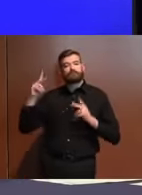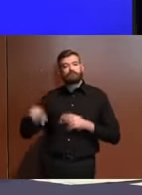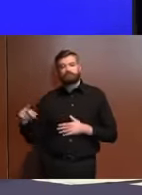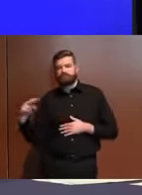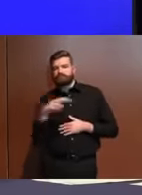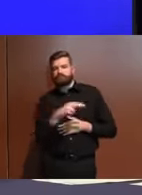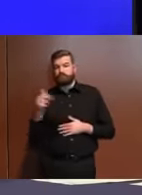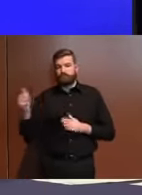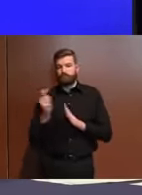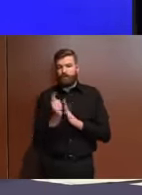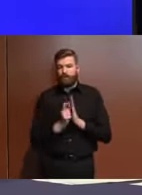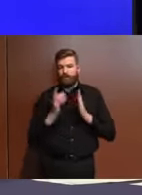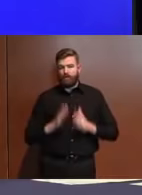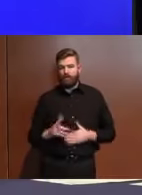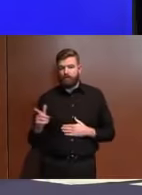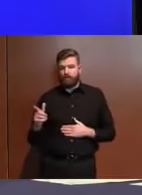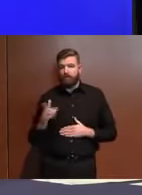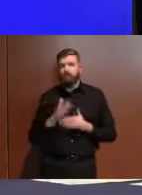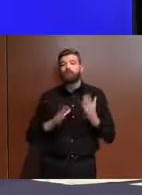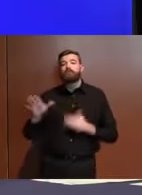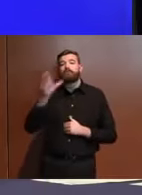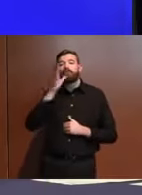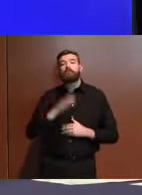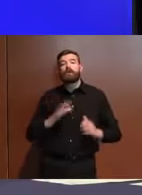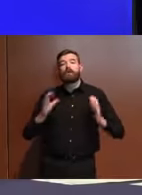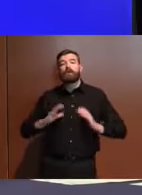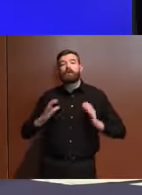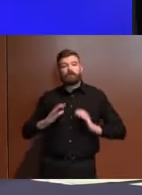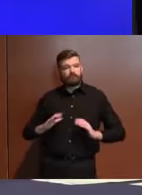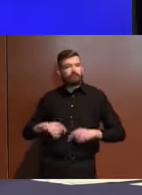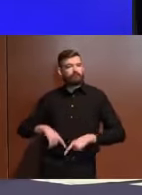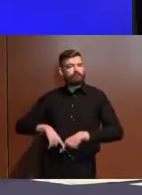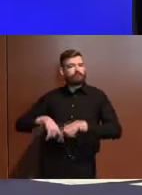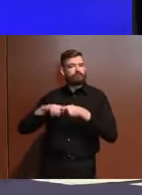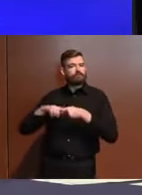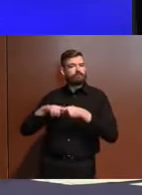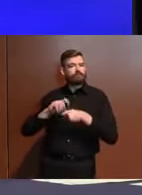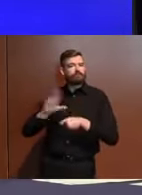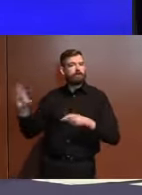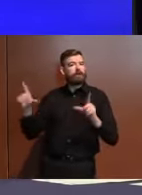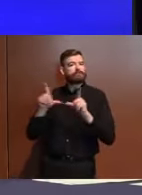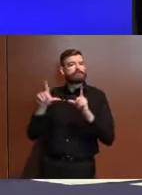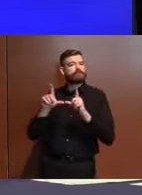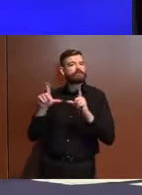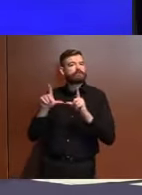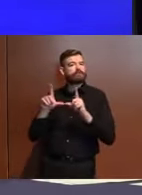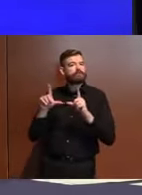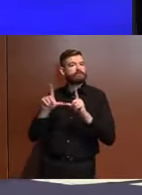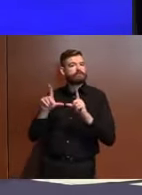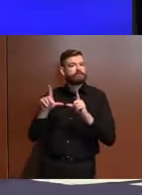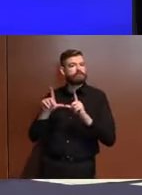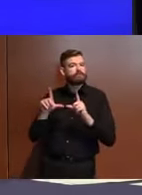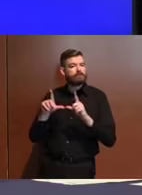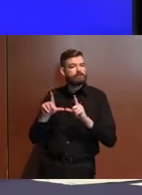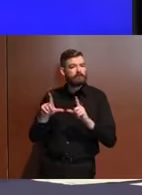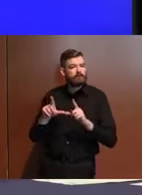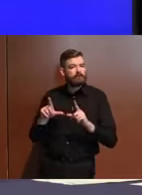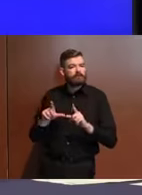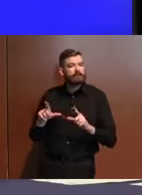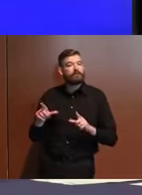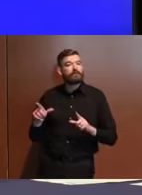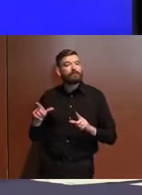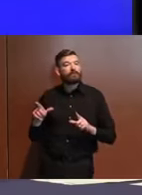clients have their license suspended and now would like to seek testing for the coronavirus. Is there any way that they can